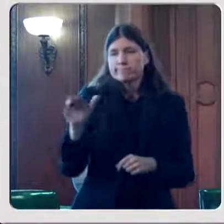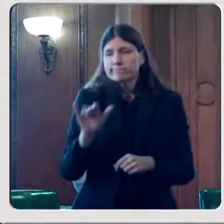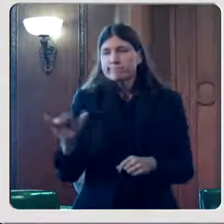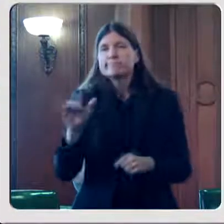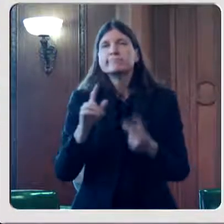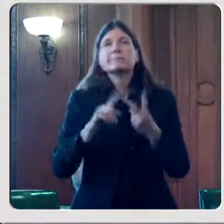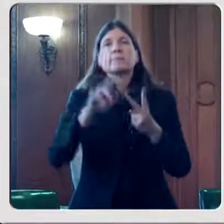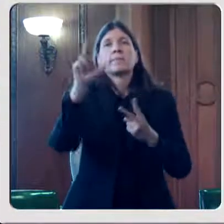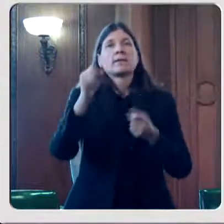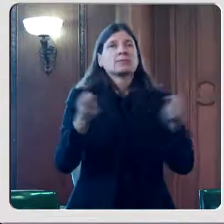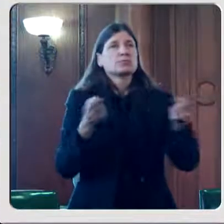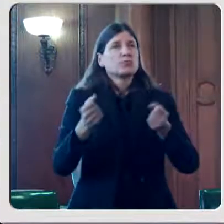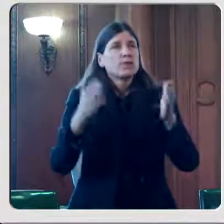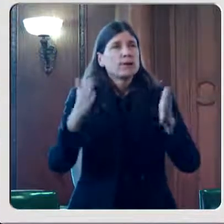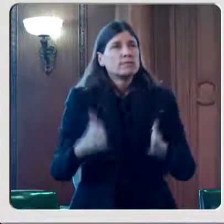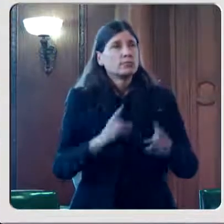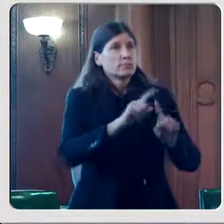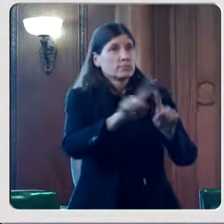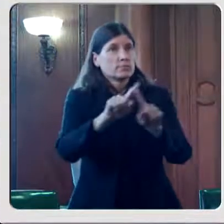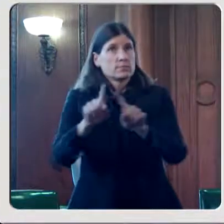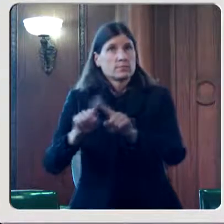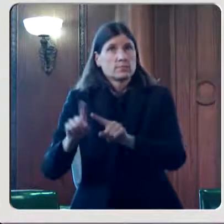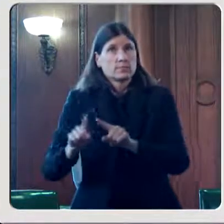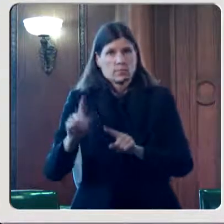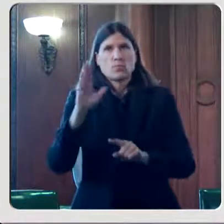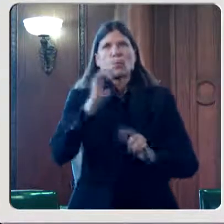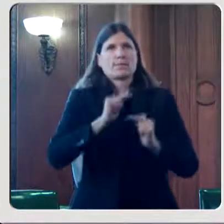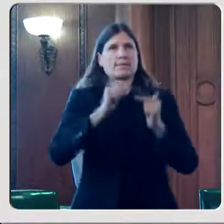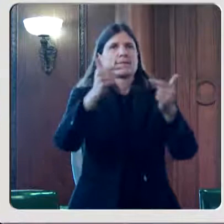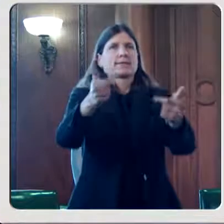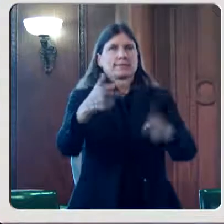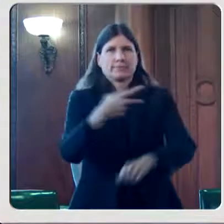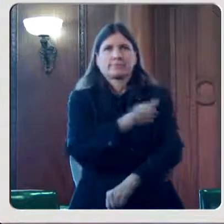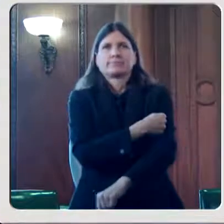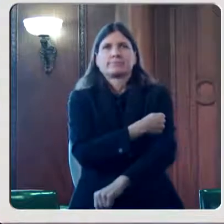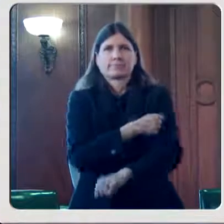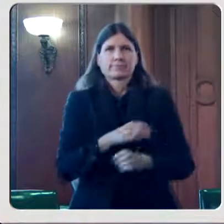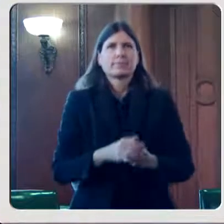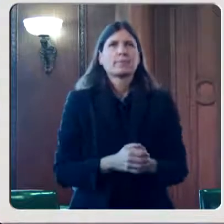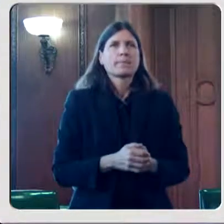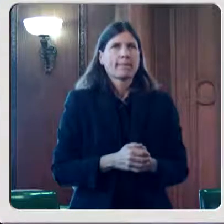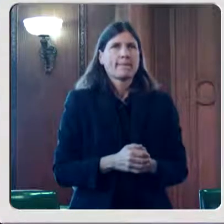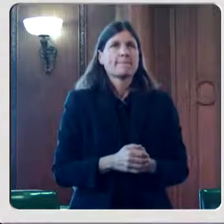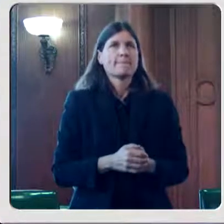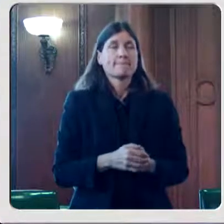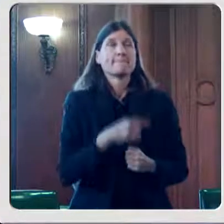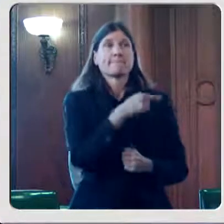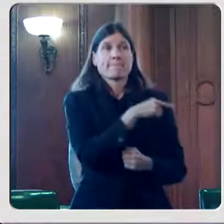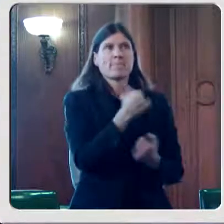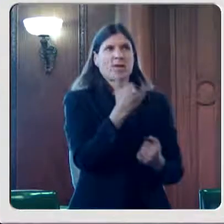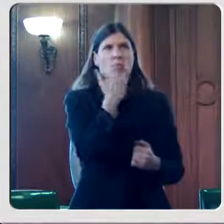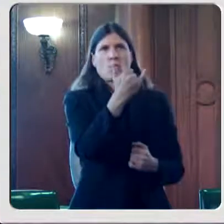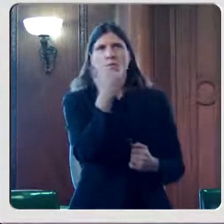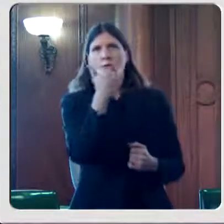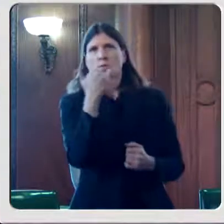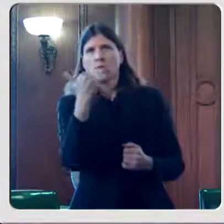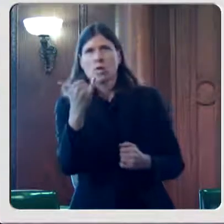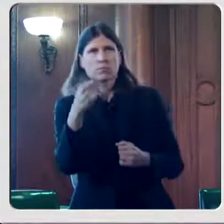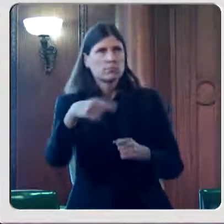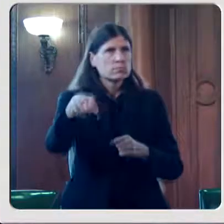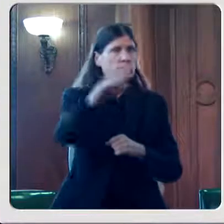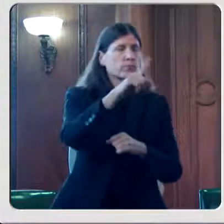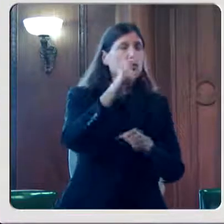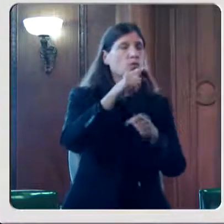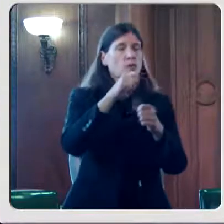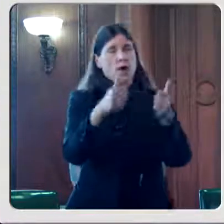out to our Bay State Health patients to assist them in navigating the website or getting appointments. And I was pleased to see the new hotline pop